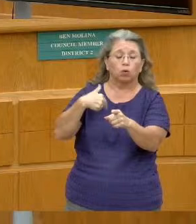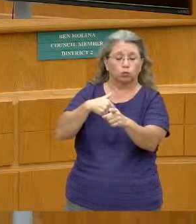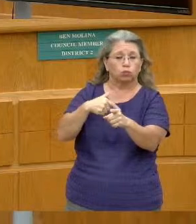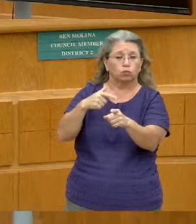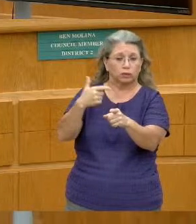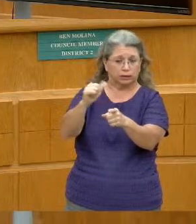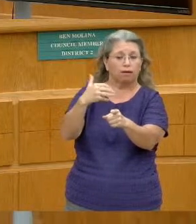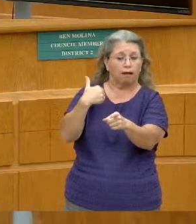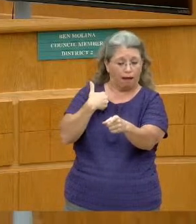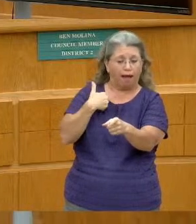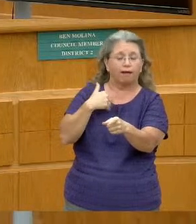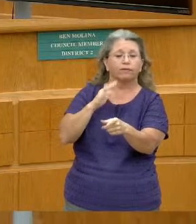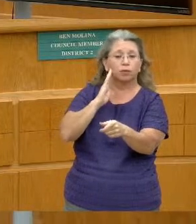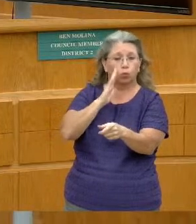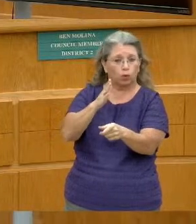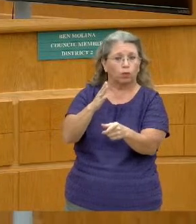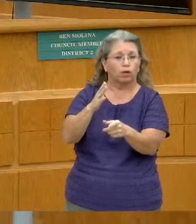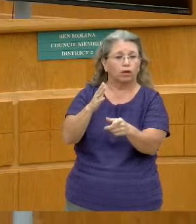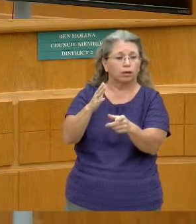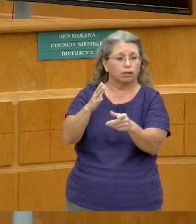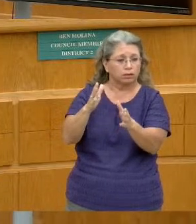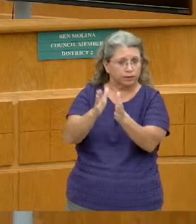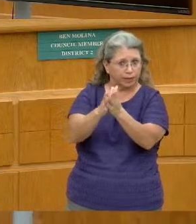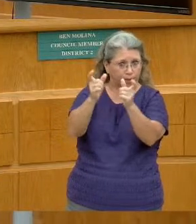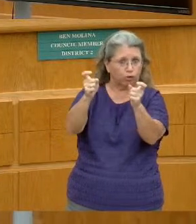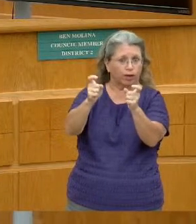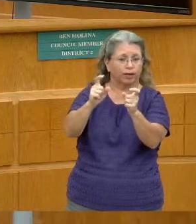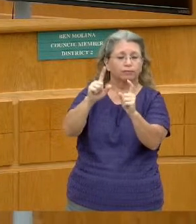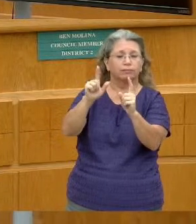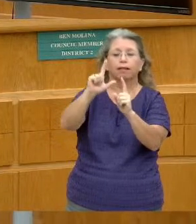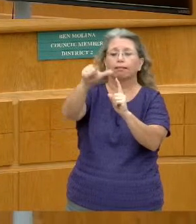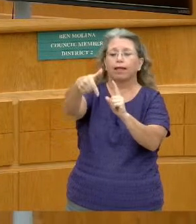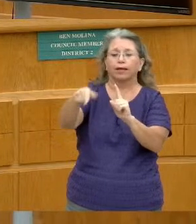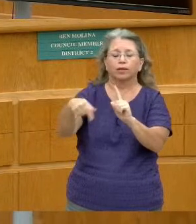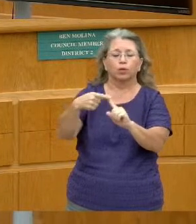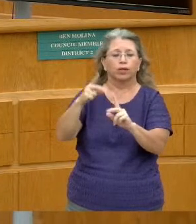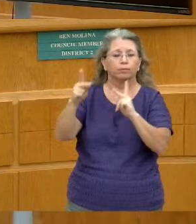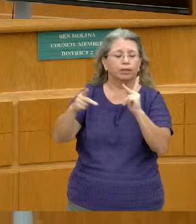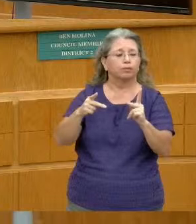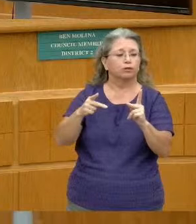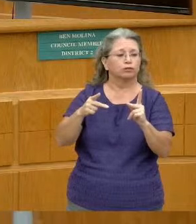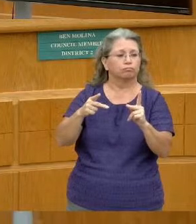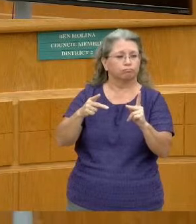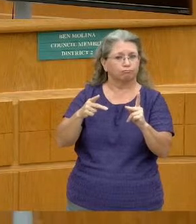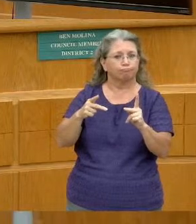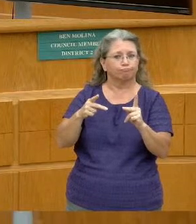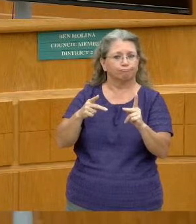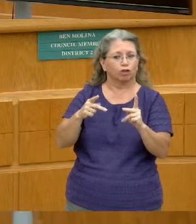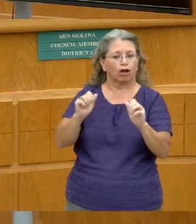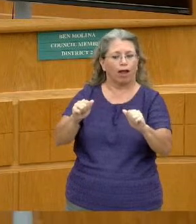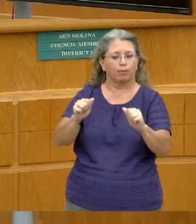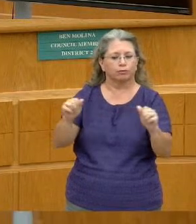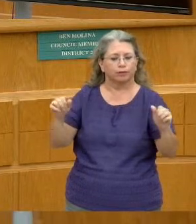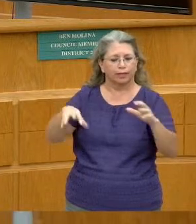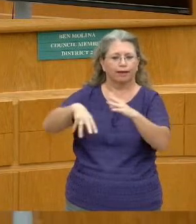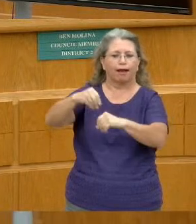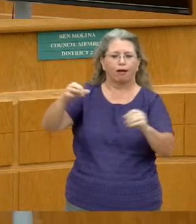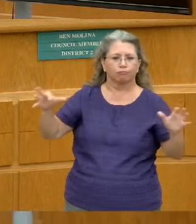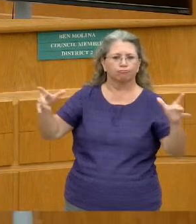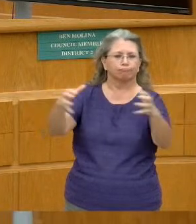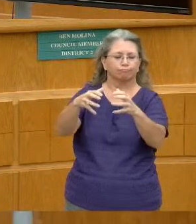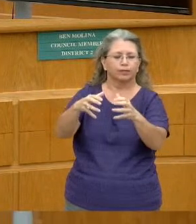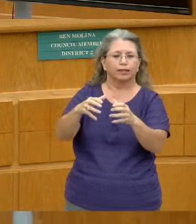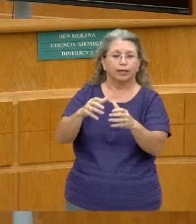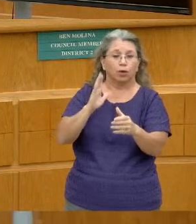attend and not be afraid to get out and gather. And so it will be a double celebration when we do have the fireworks, that one, we're past